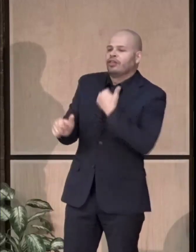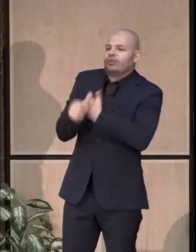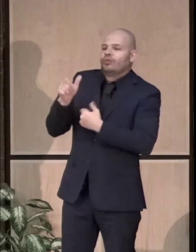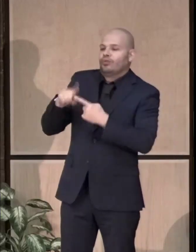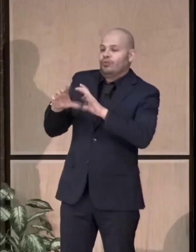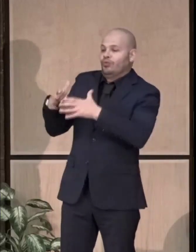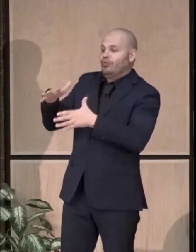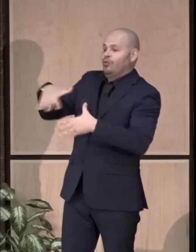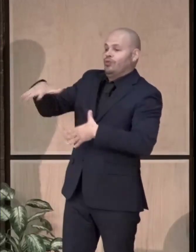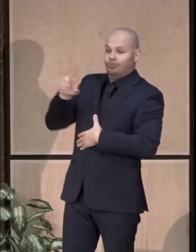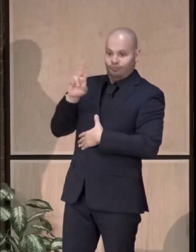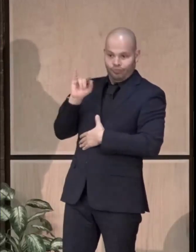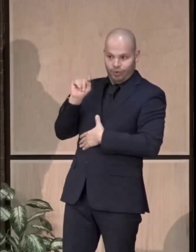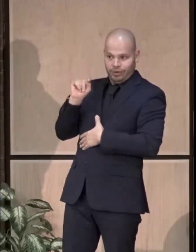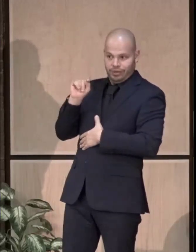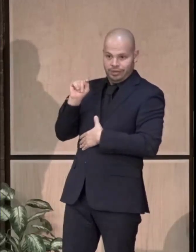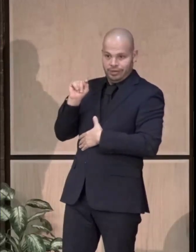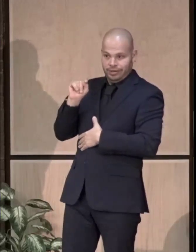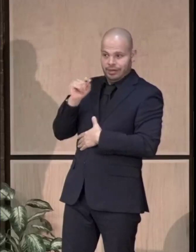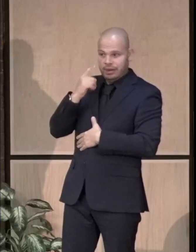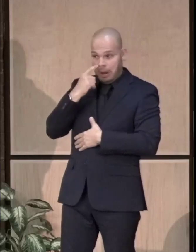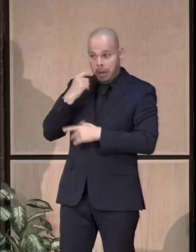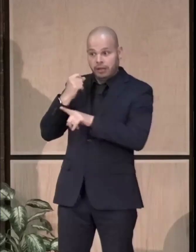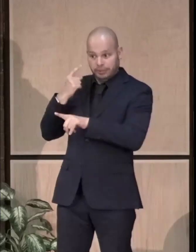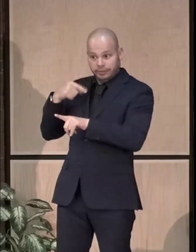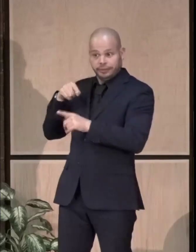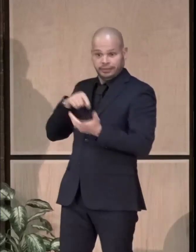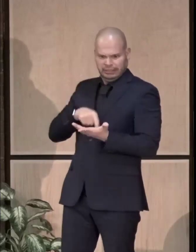We took the information that he had sent us in the text as serious, yes.